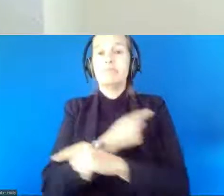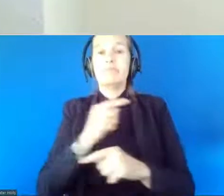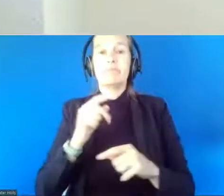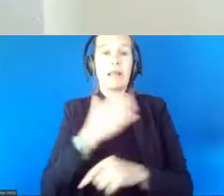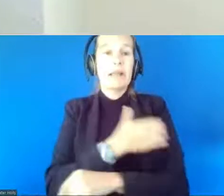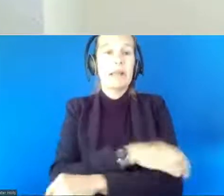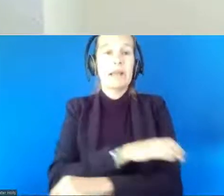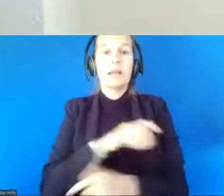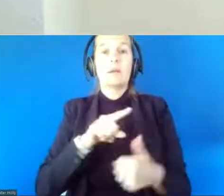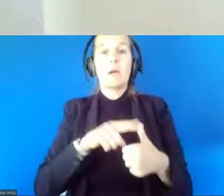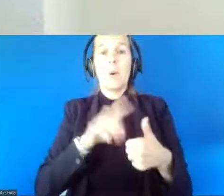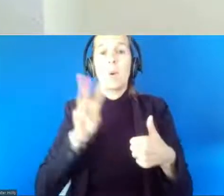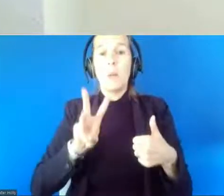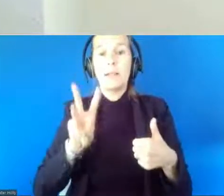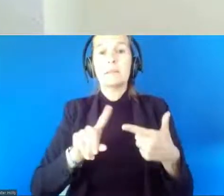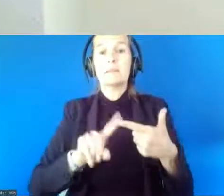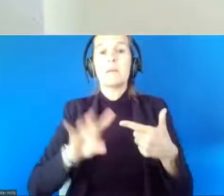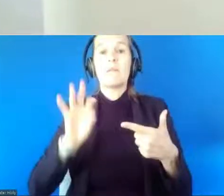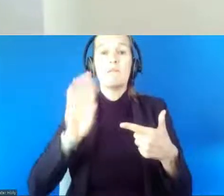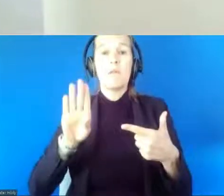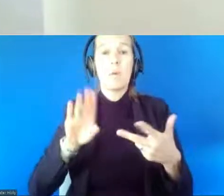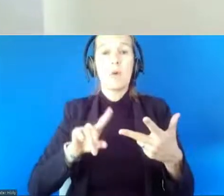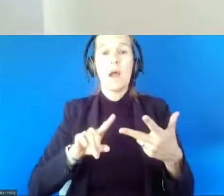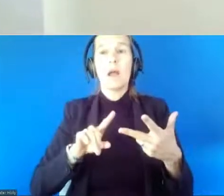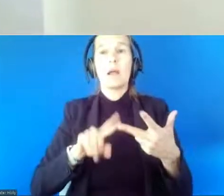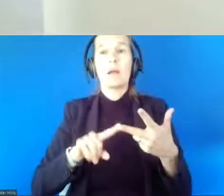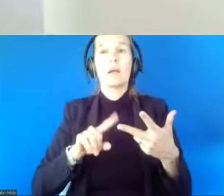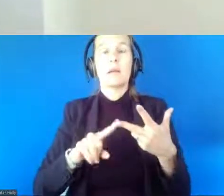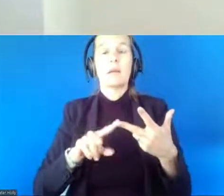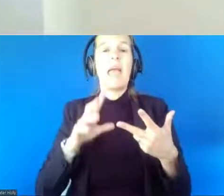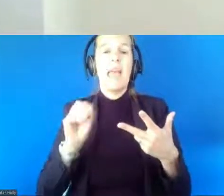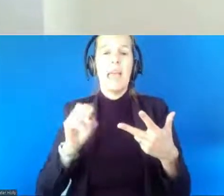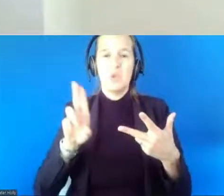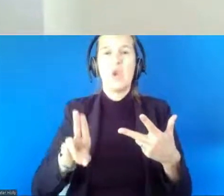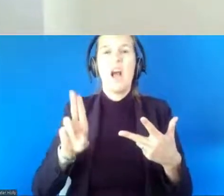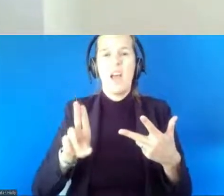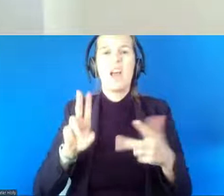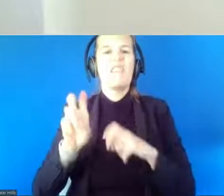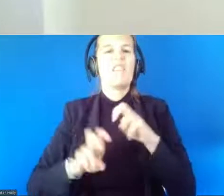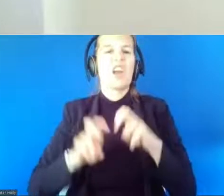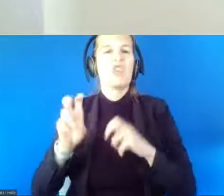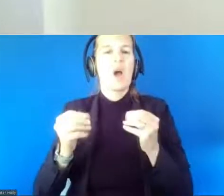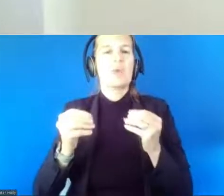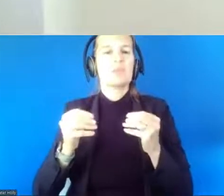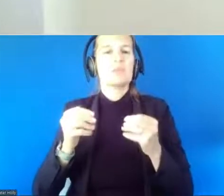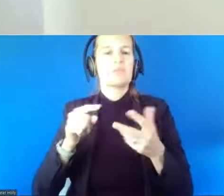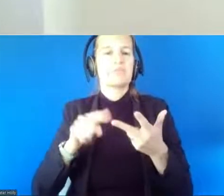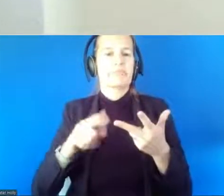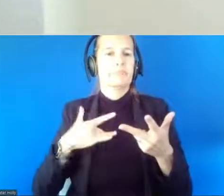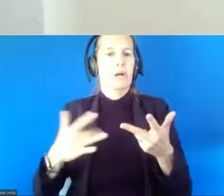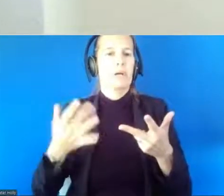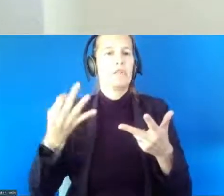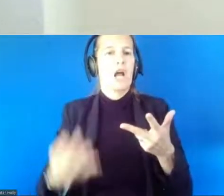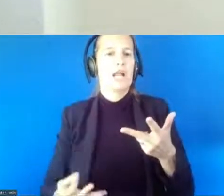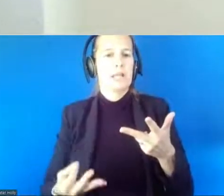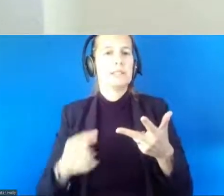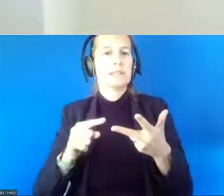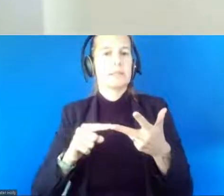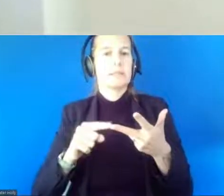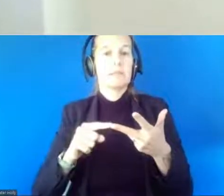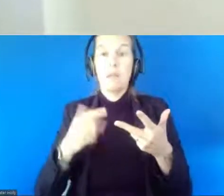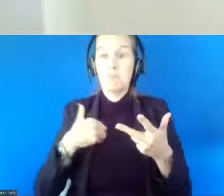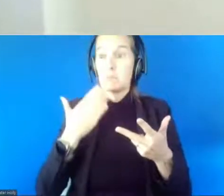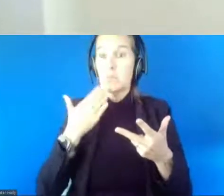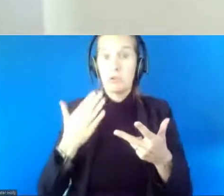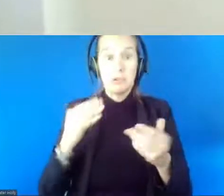centers in Willits, Fort Bragg, in addition to the Ukiah Fairgrounds on Fridays. And we've had very good